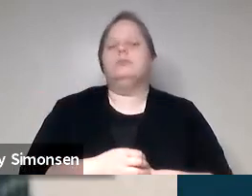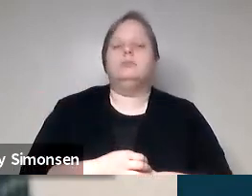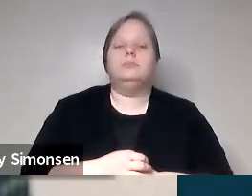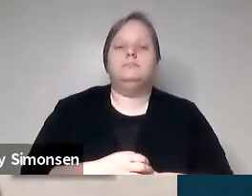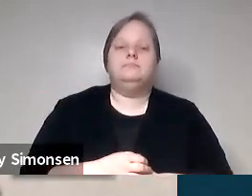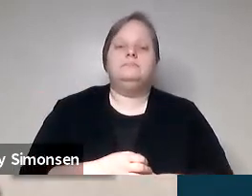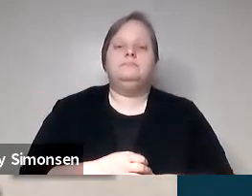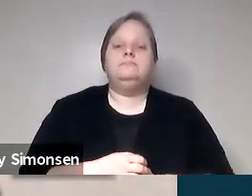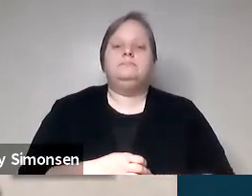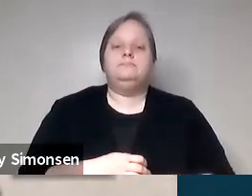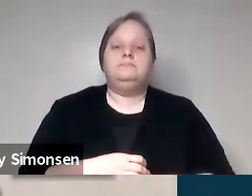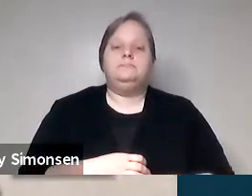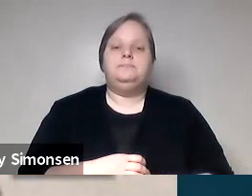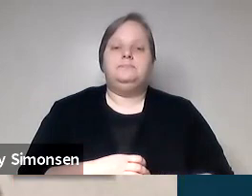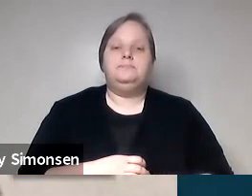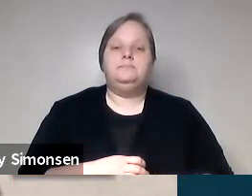use.